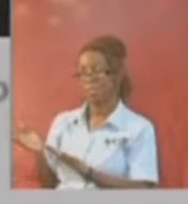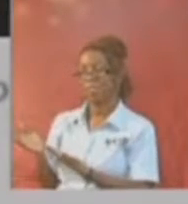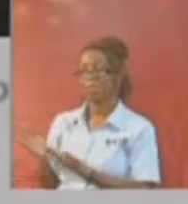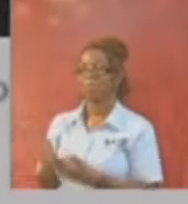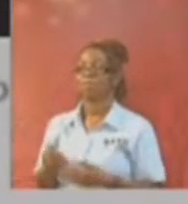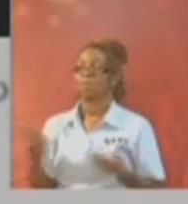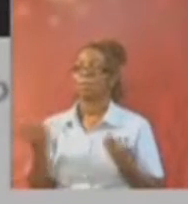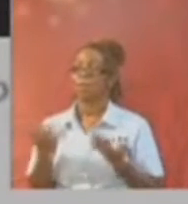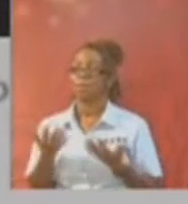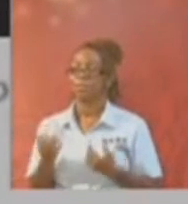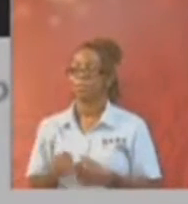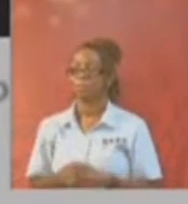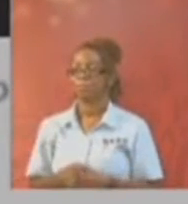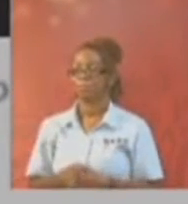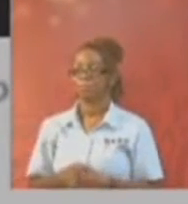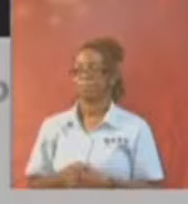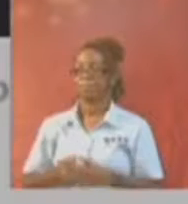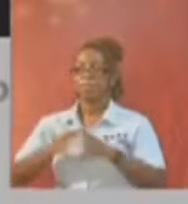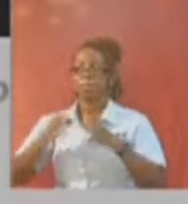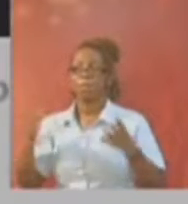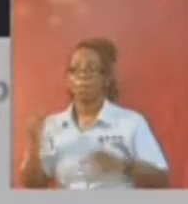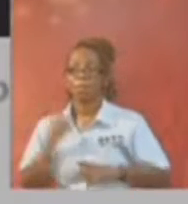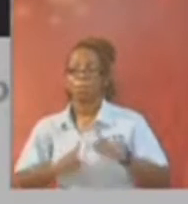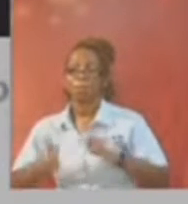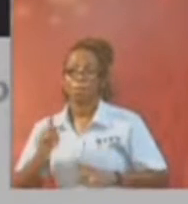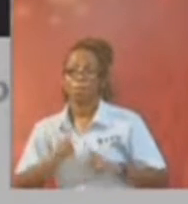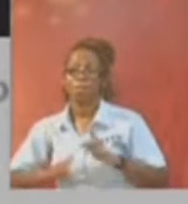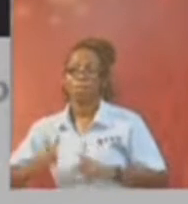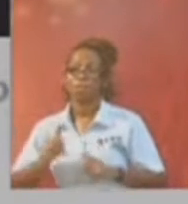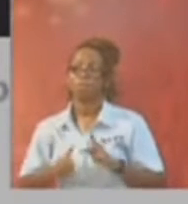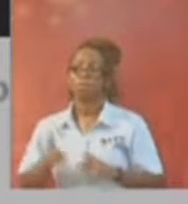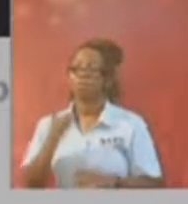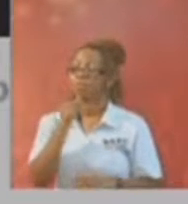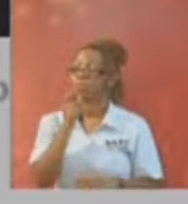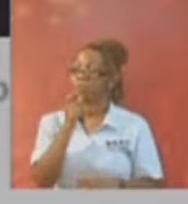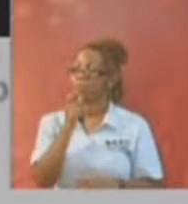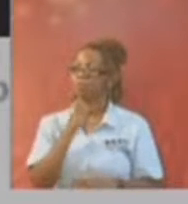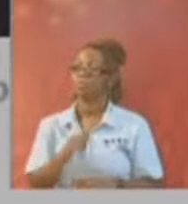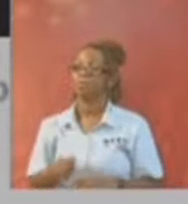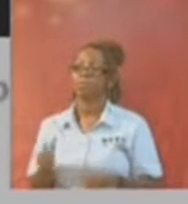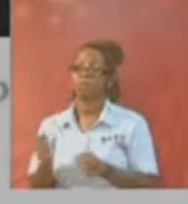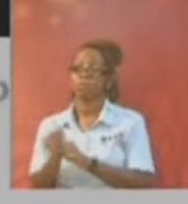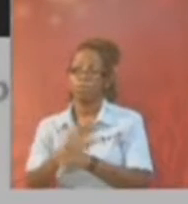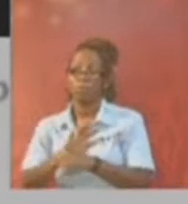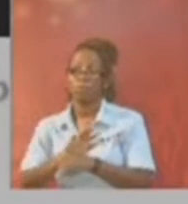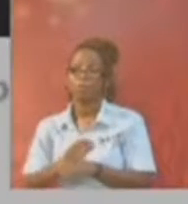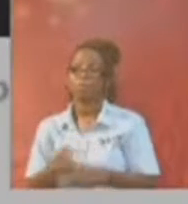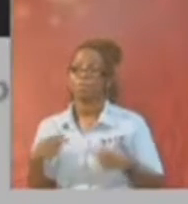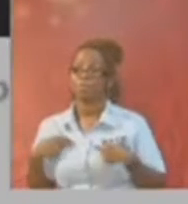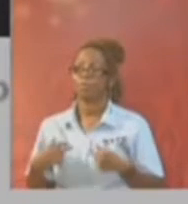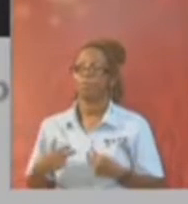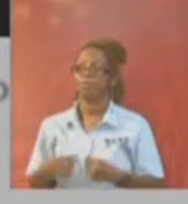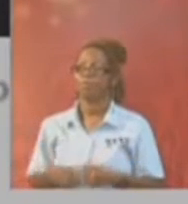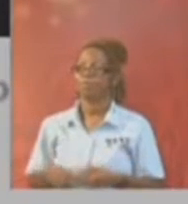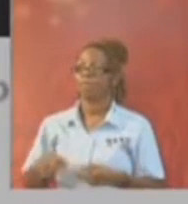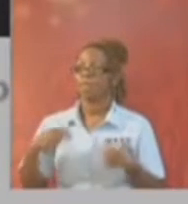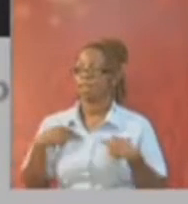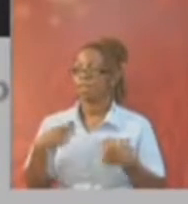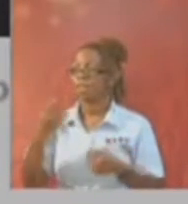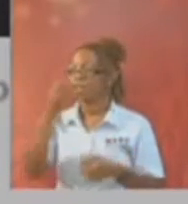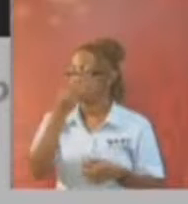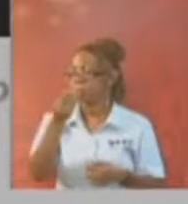shows the number of persons or the percentage of persons who are symptomatic, and symptomatic would be those persons when they got